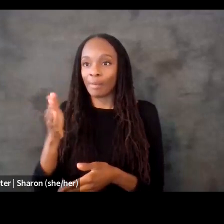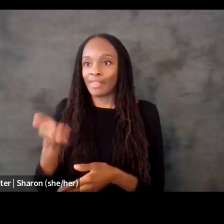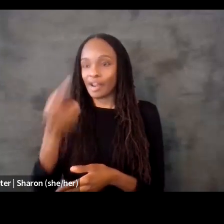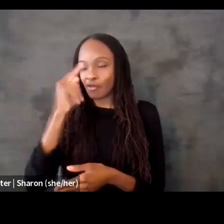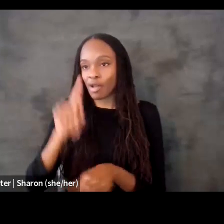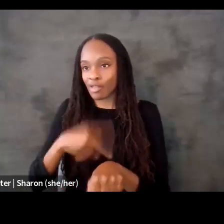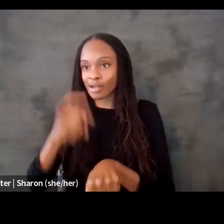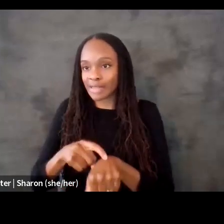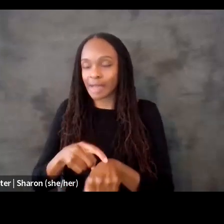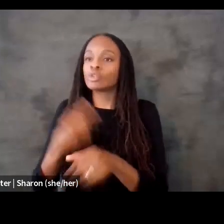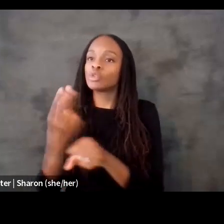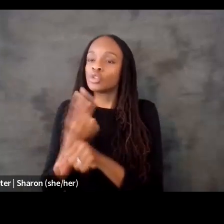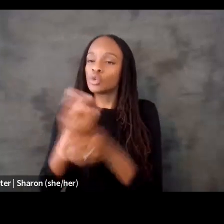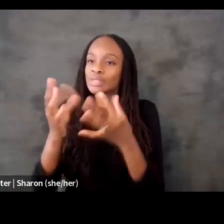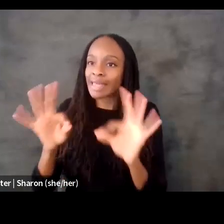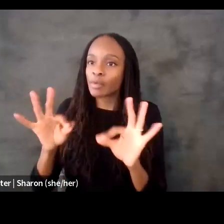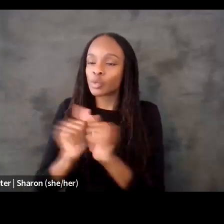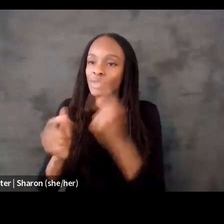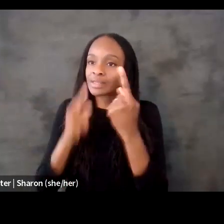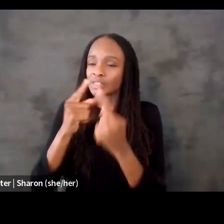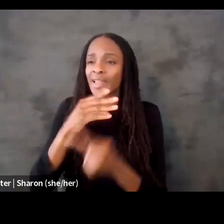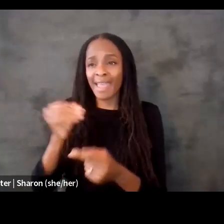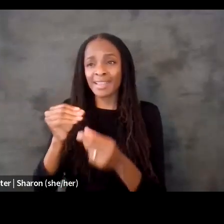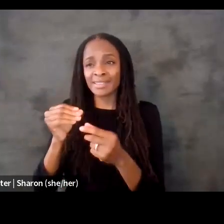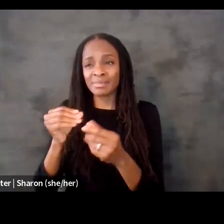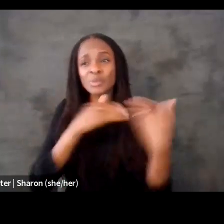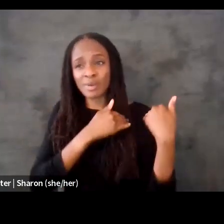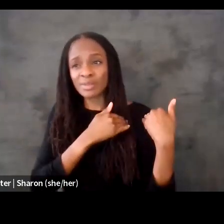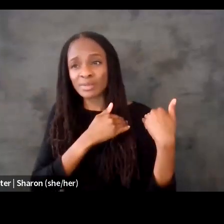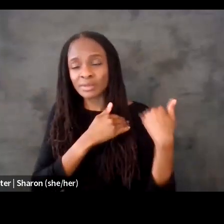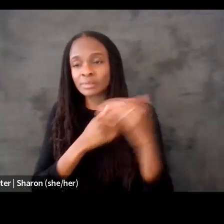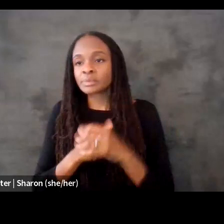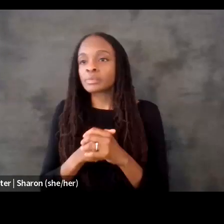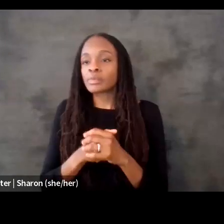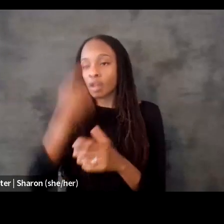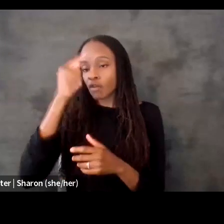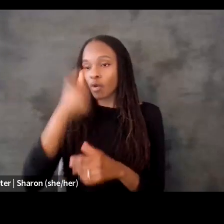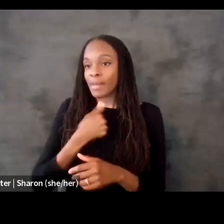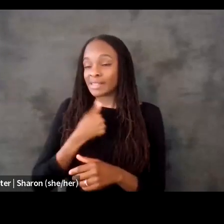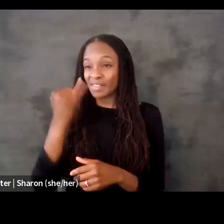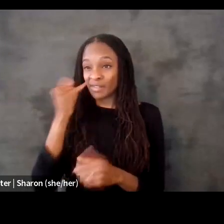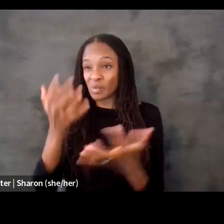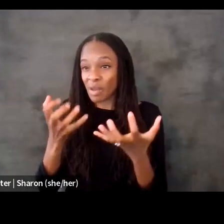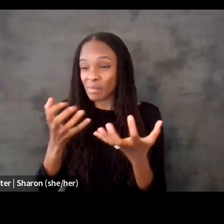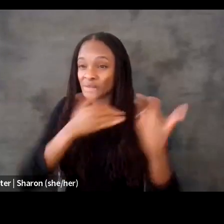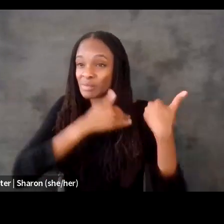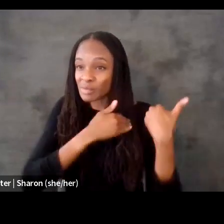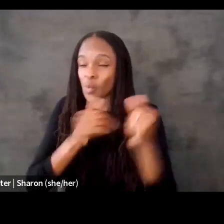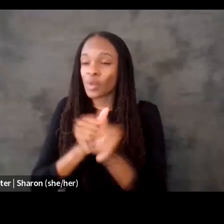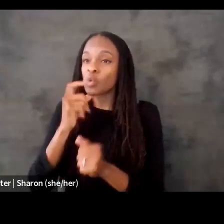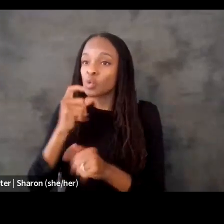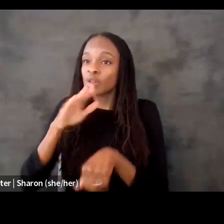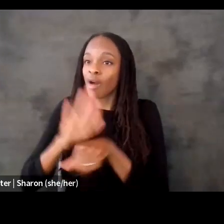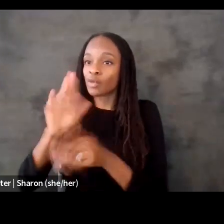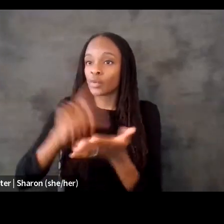language intentionally and responsibly. And so for me, that comes down to being responsible about who's on your research